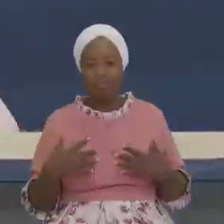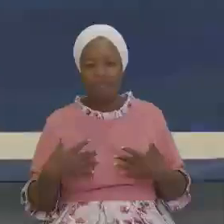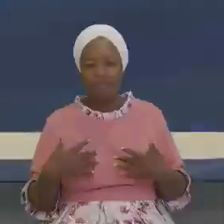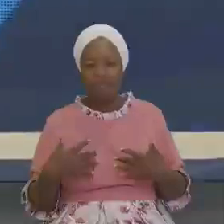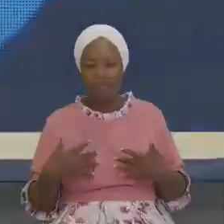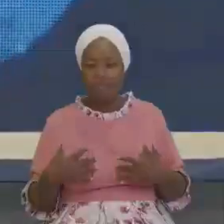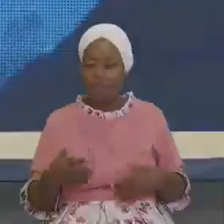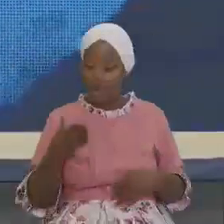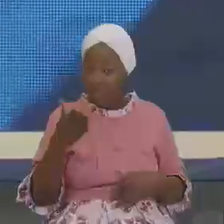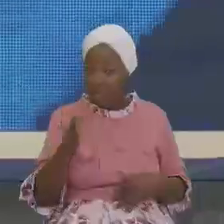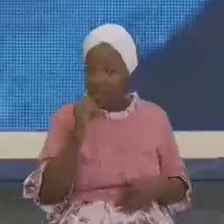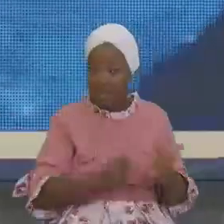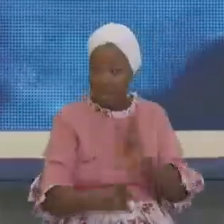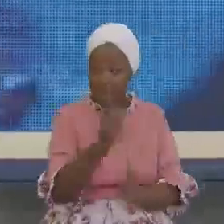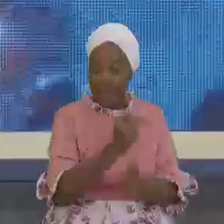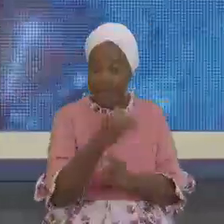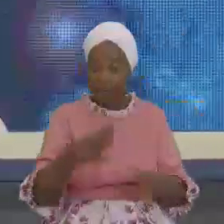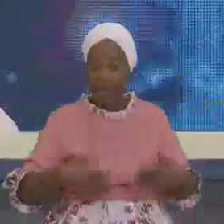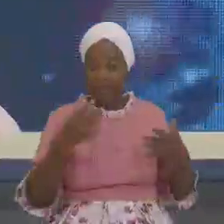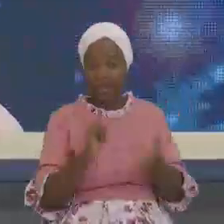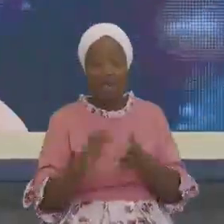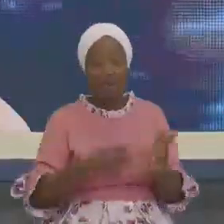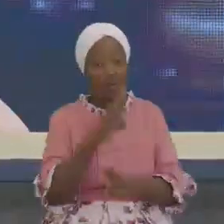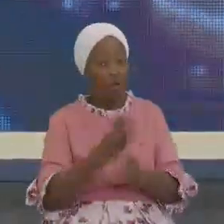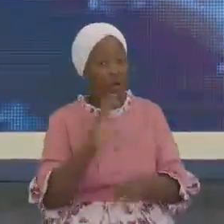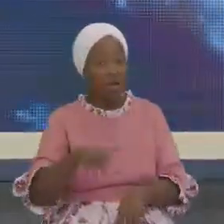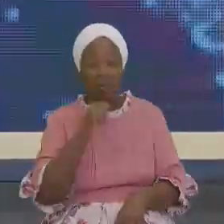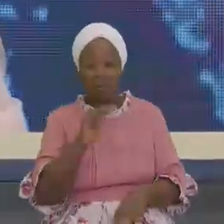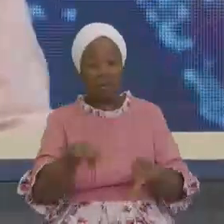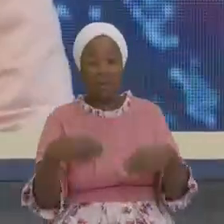There's a kind of life that the world cannot give.